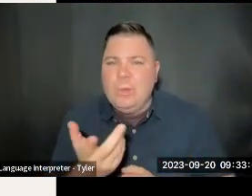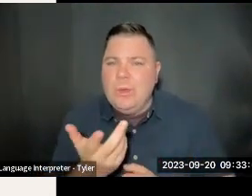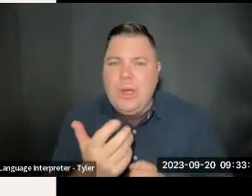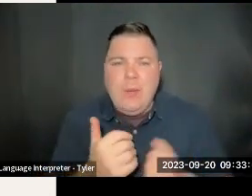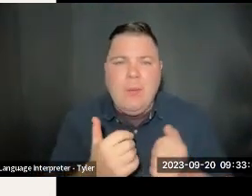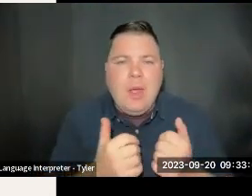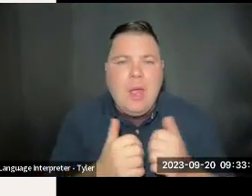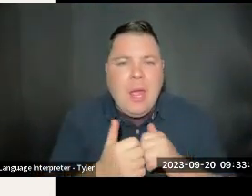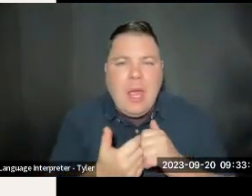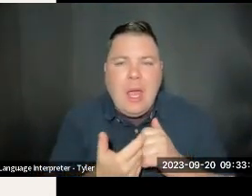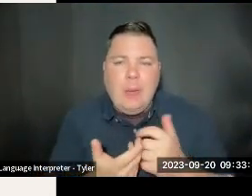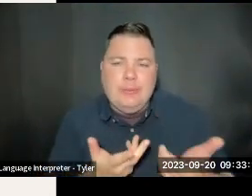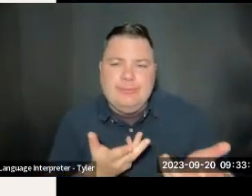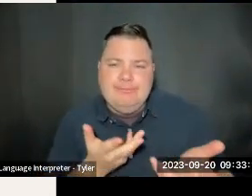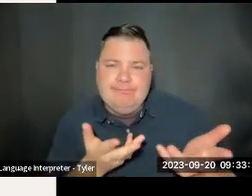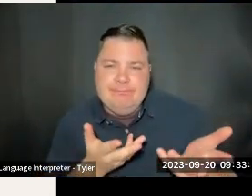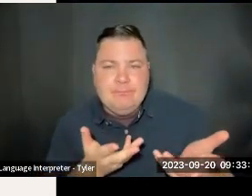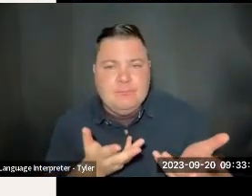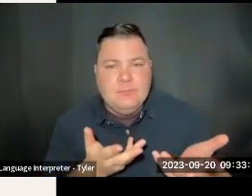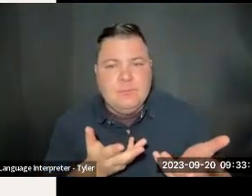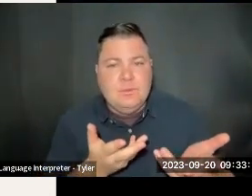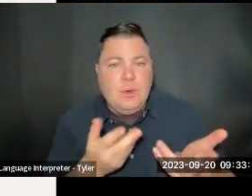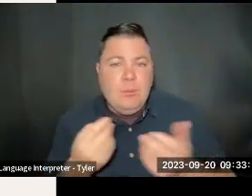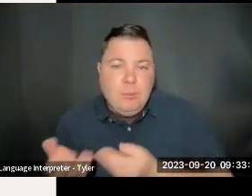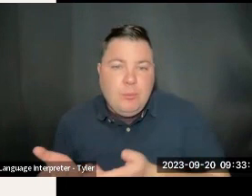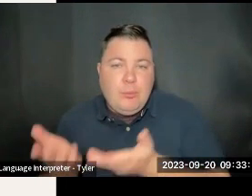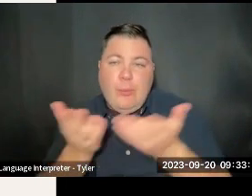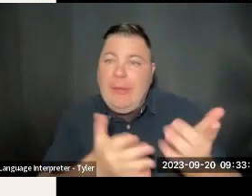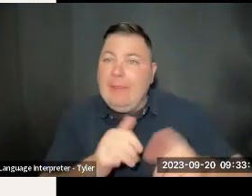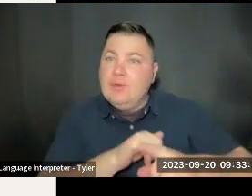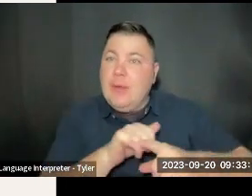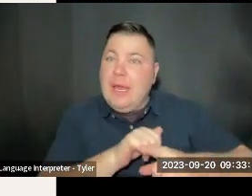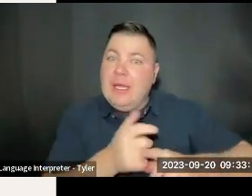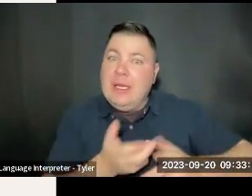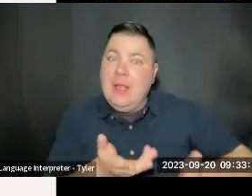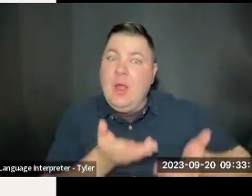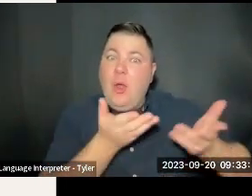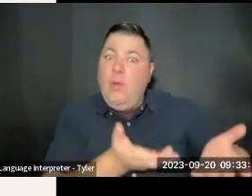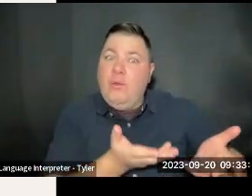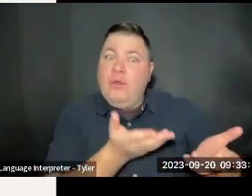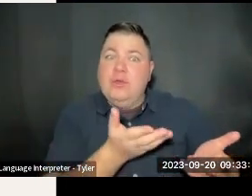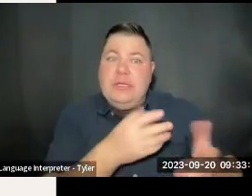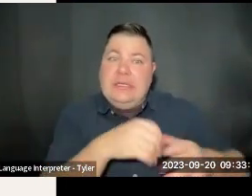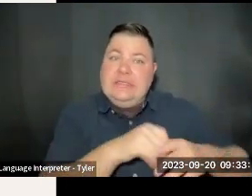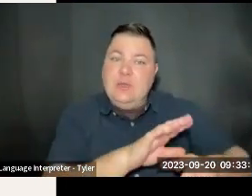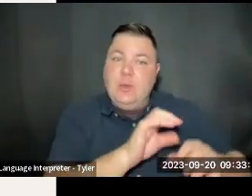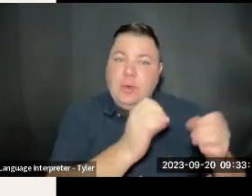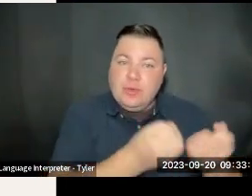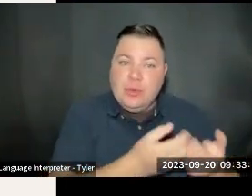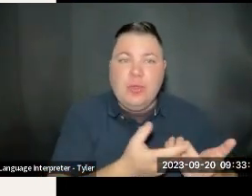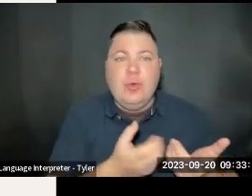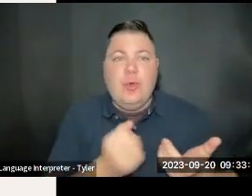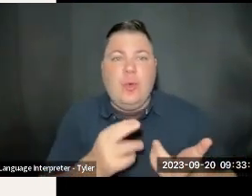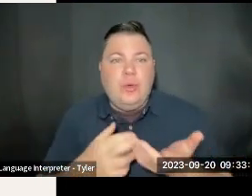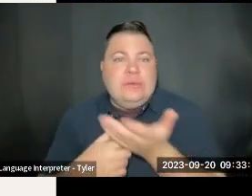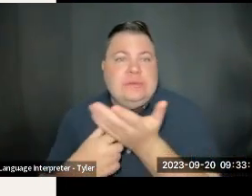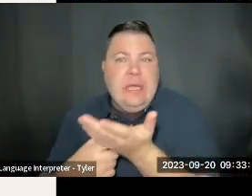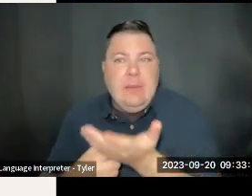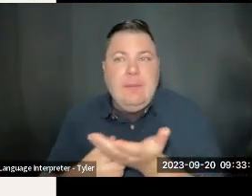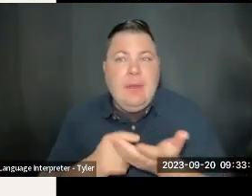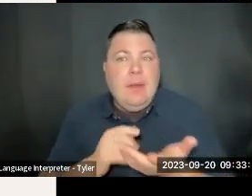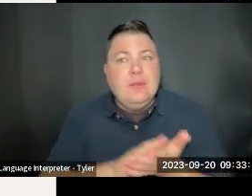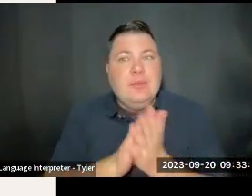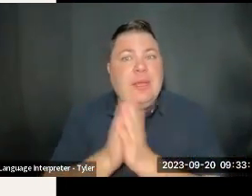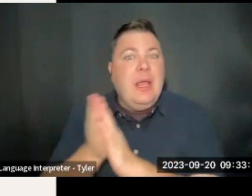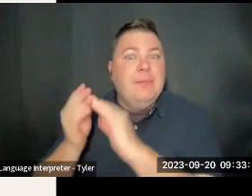that looks like to bring the training to your organization, or again, to have those conversations about becoming